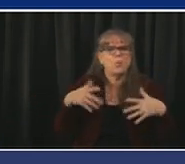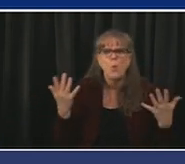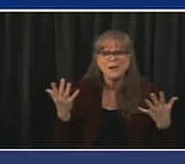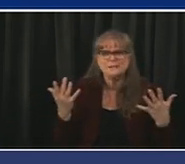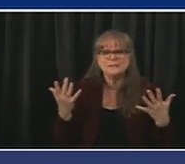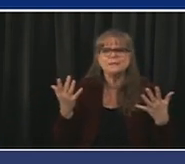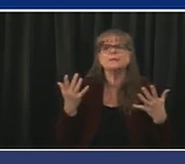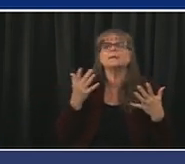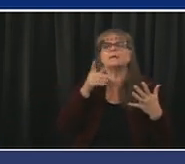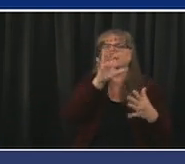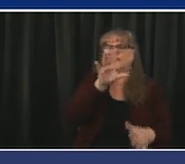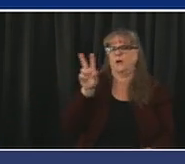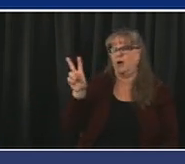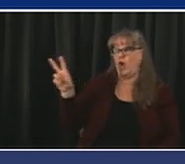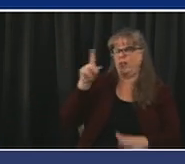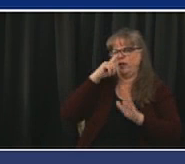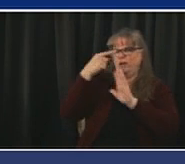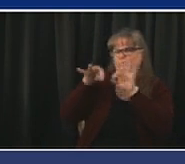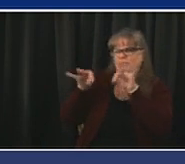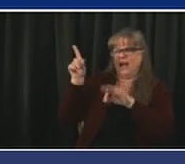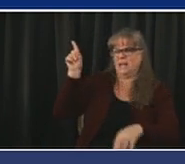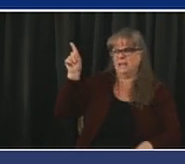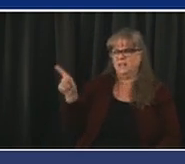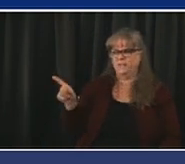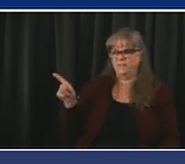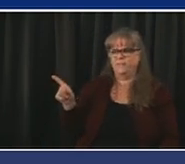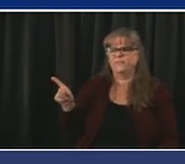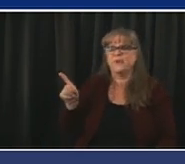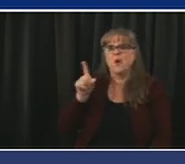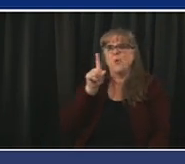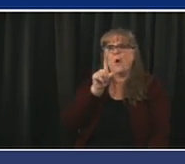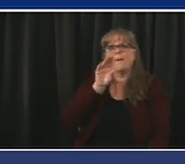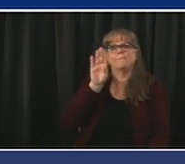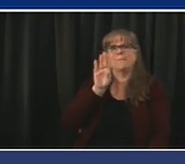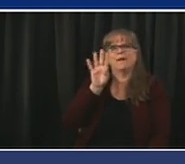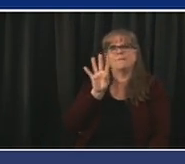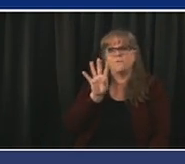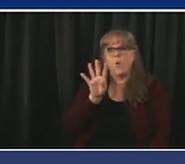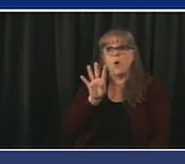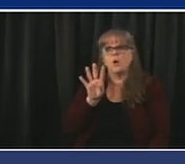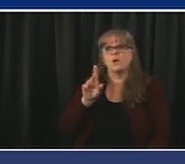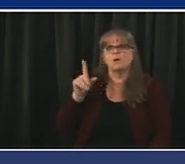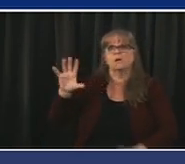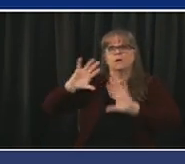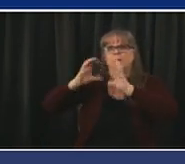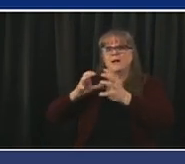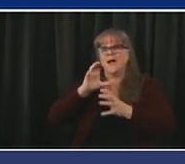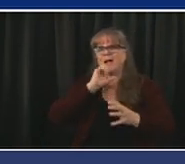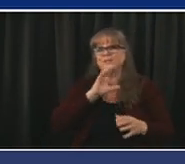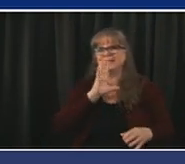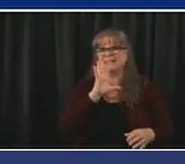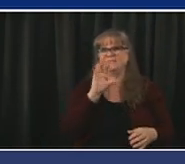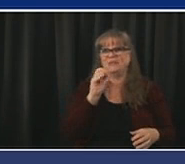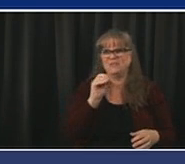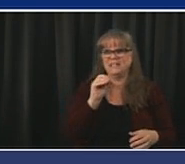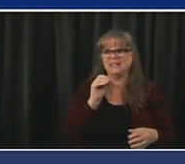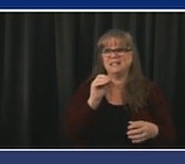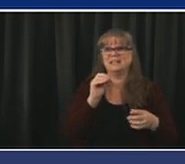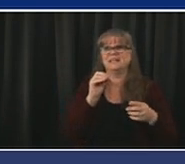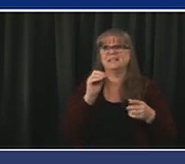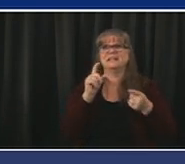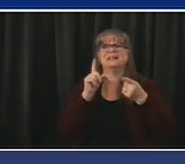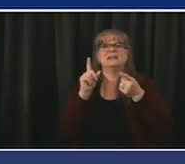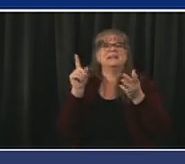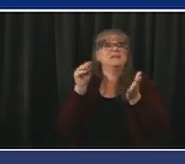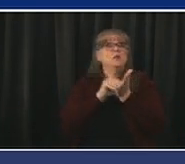website. But 1B4 will include people ages 50 and older, student-facing higher education faculty and